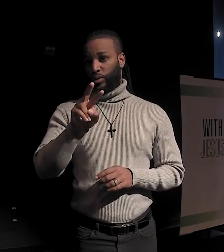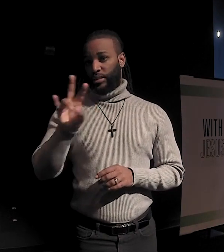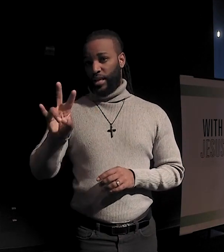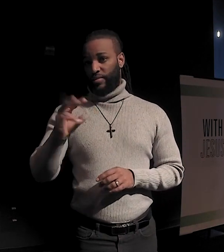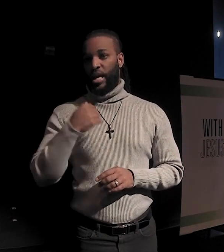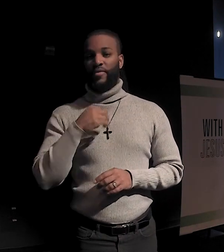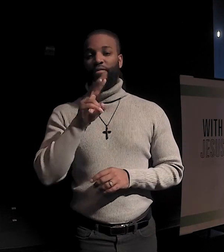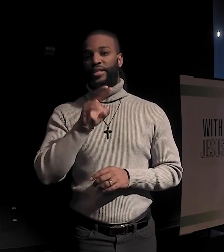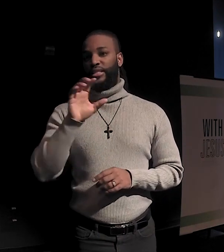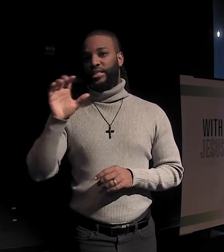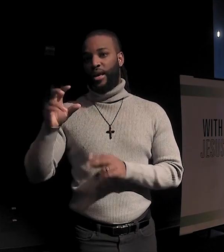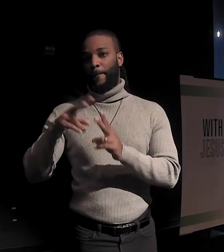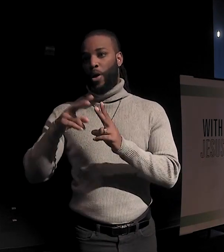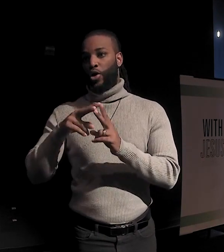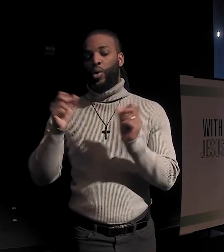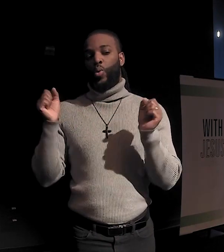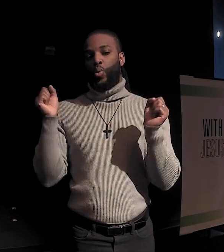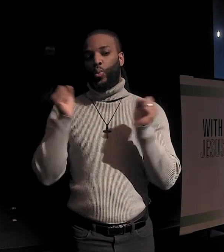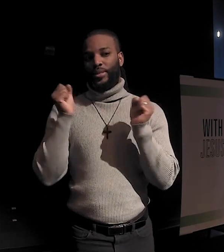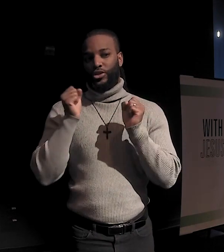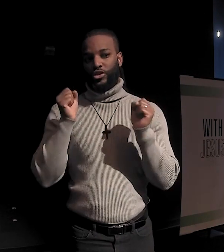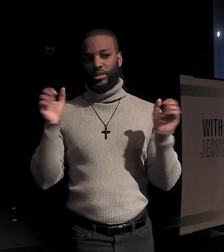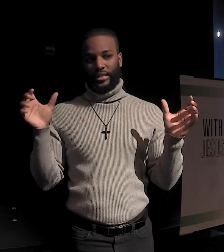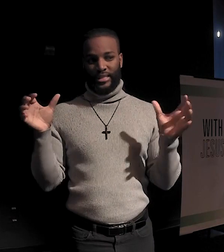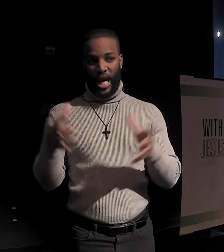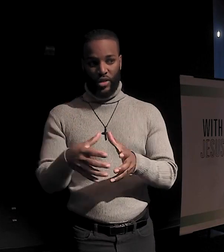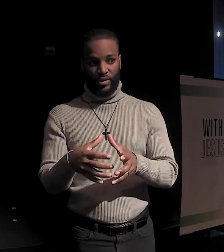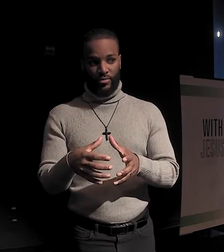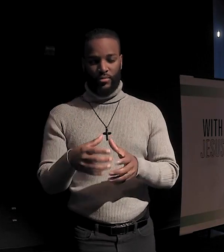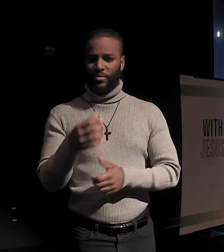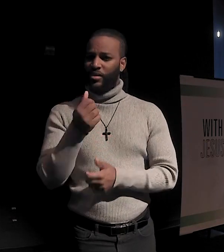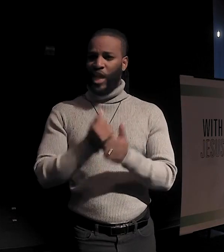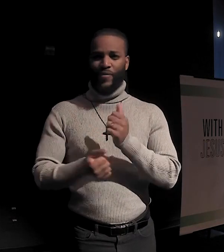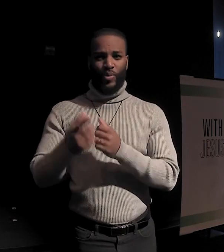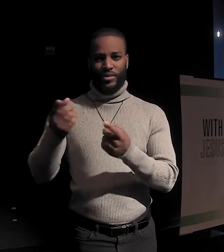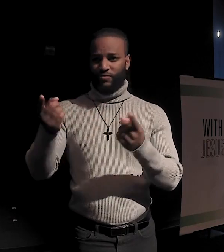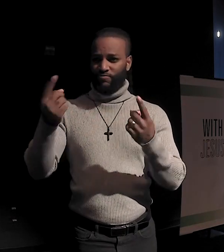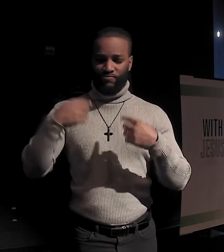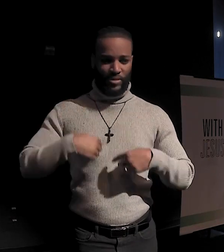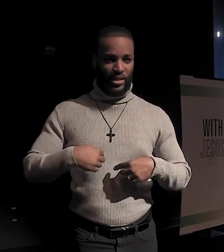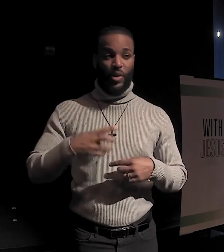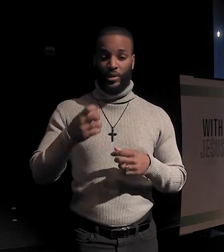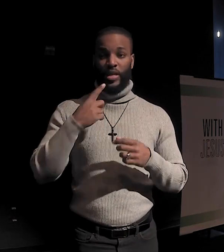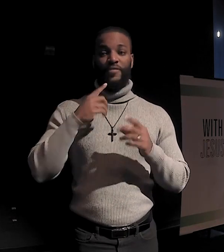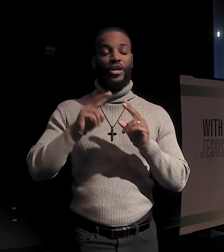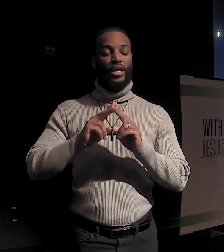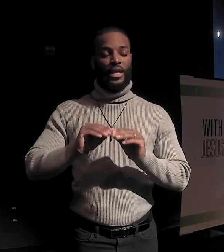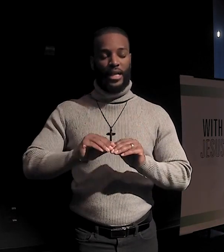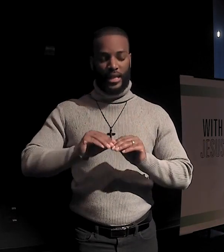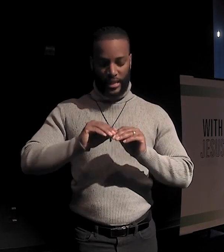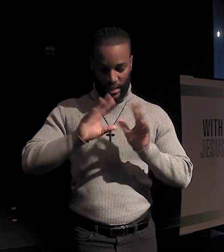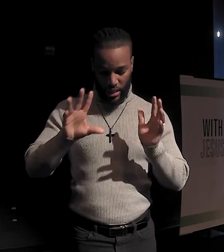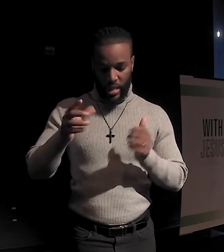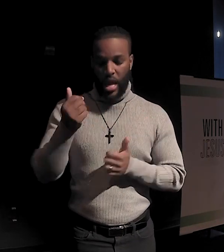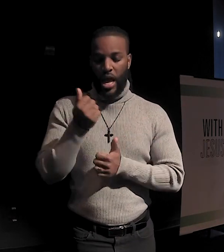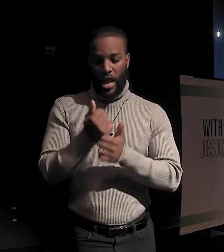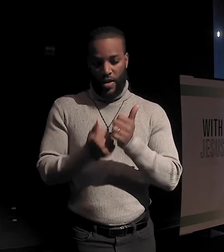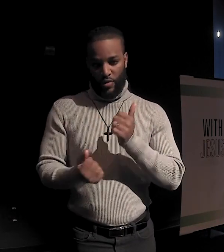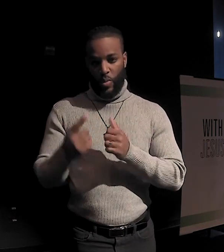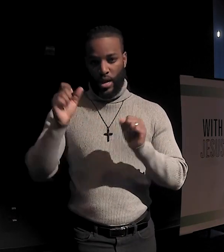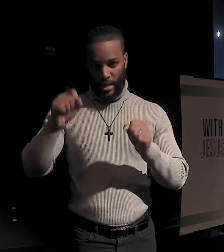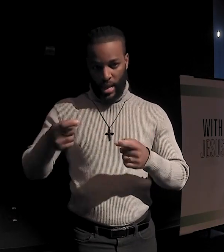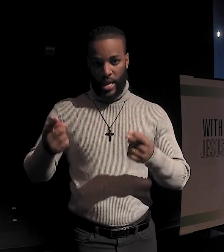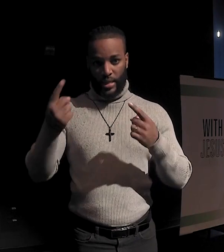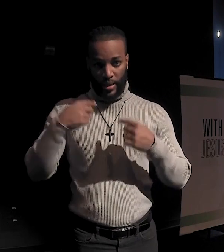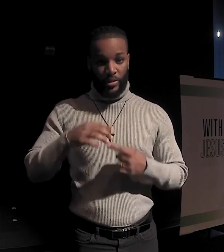to have our VCC partner winter gathering. Everybody's invited. I want to say that very clear. Everyone is invited. And